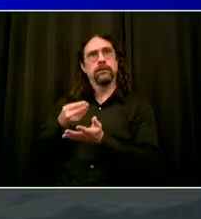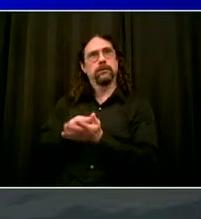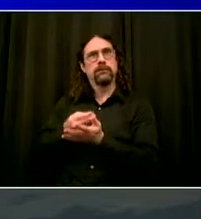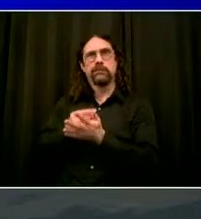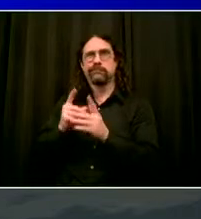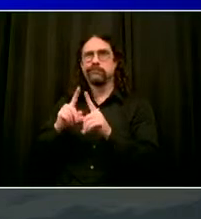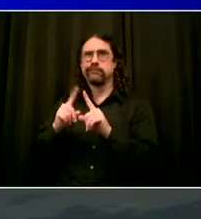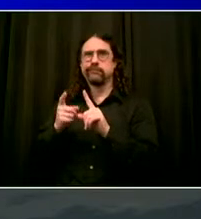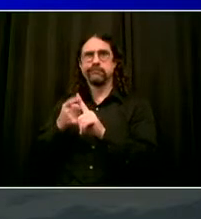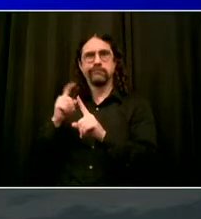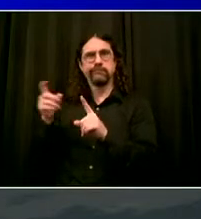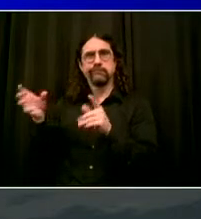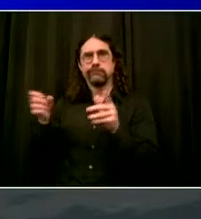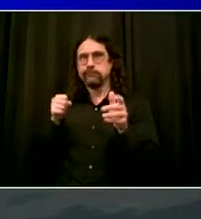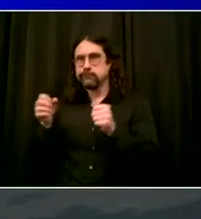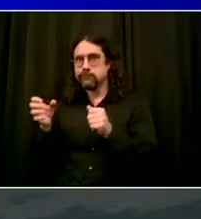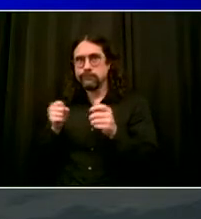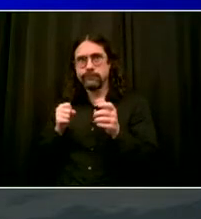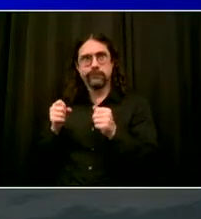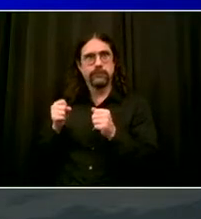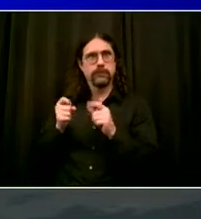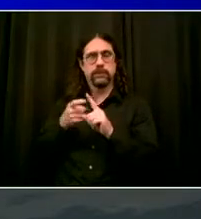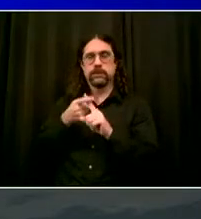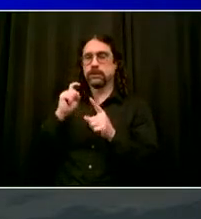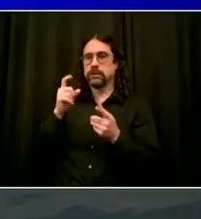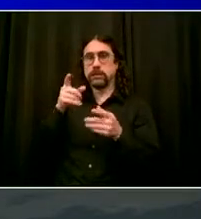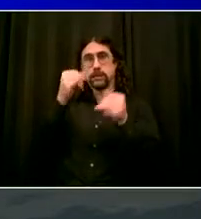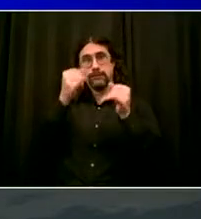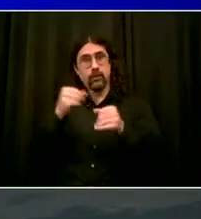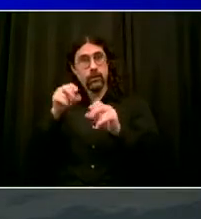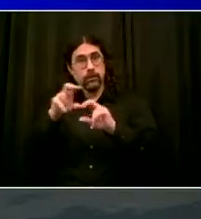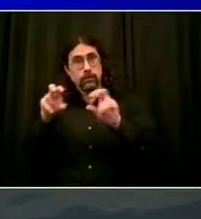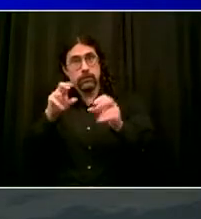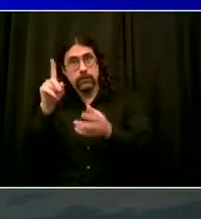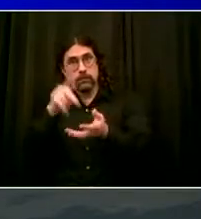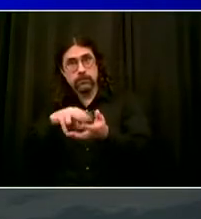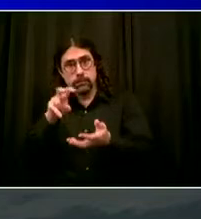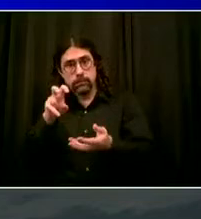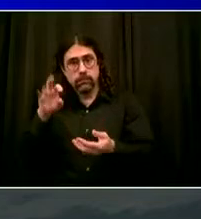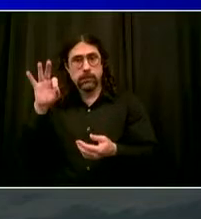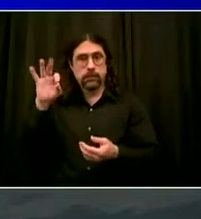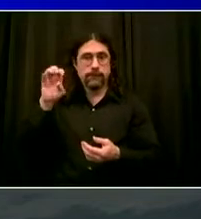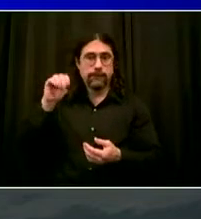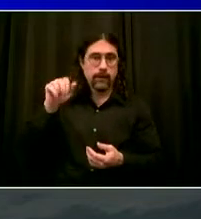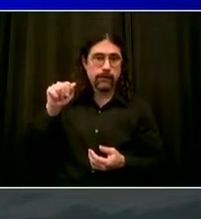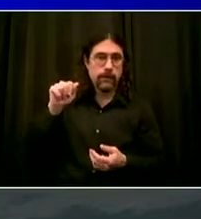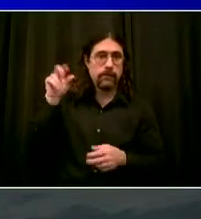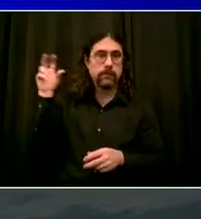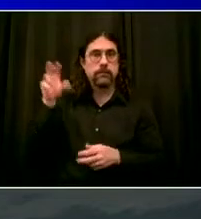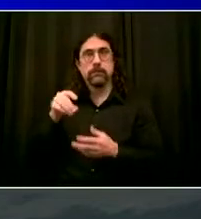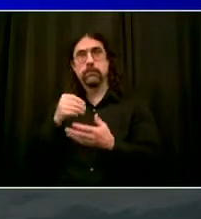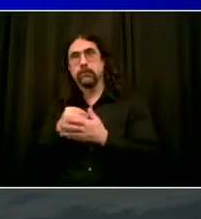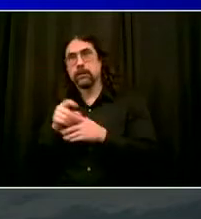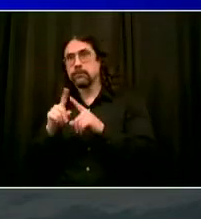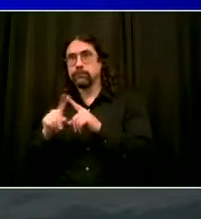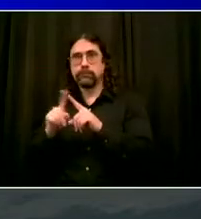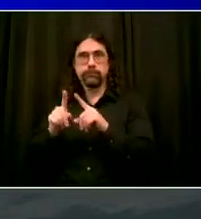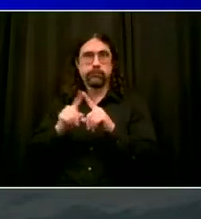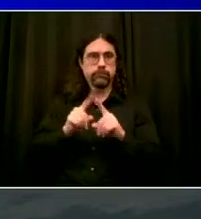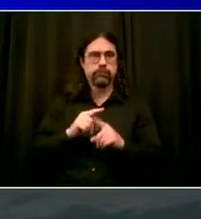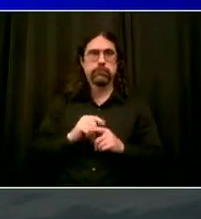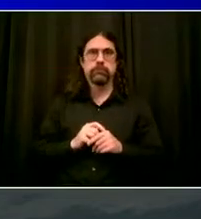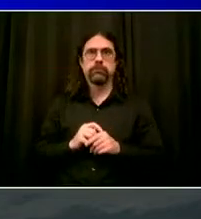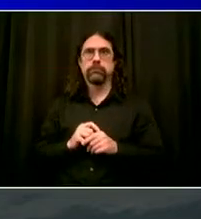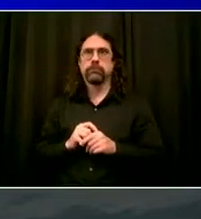crucial we have depended on FEMA so intensely in this crisis and even though we're still not seeing the kind of reimbursement that we